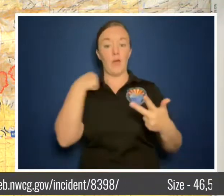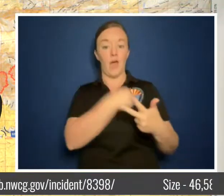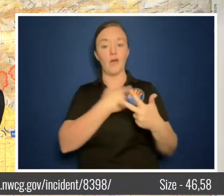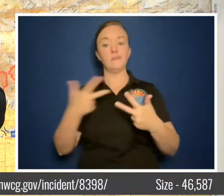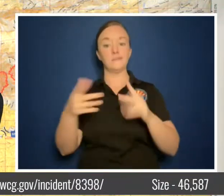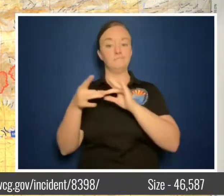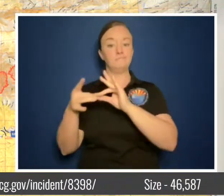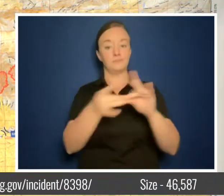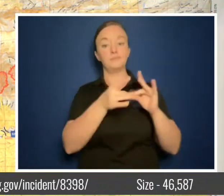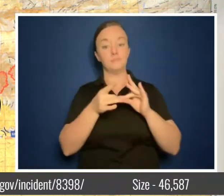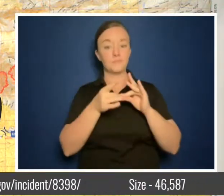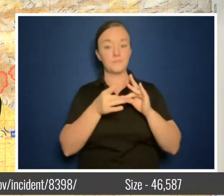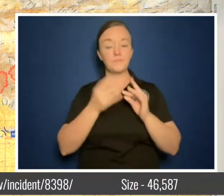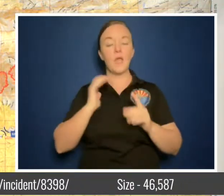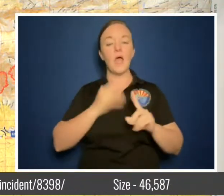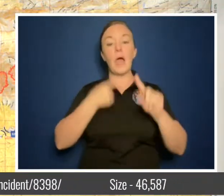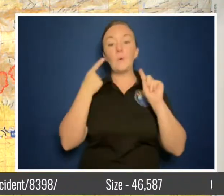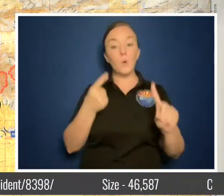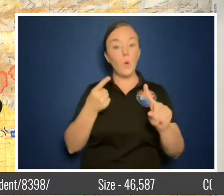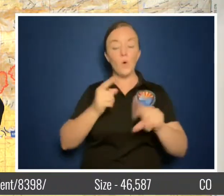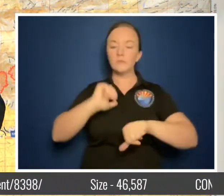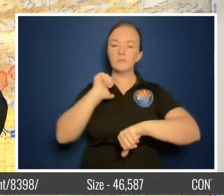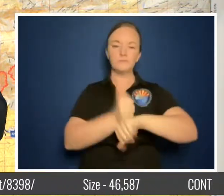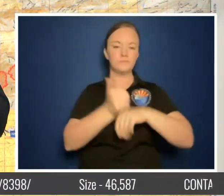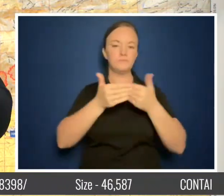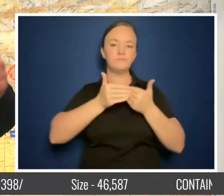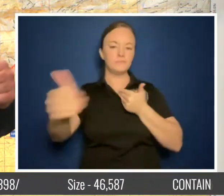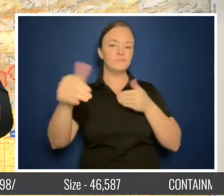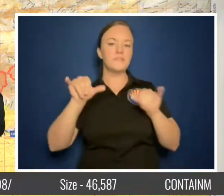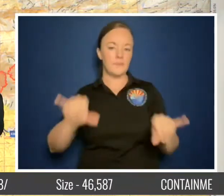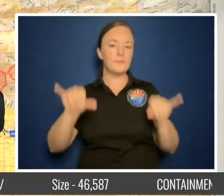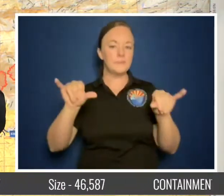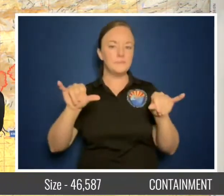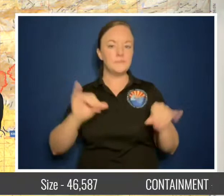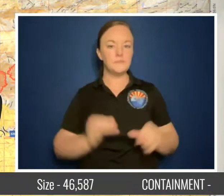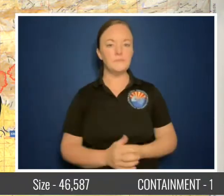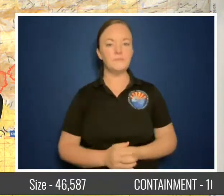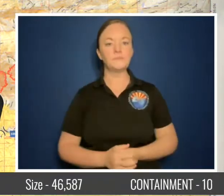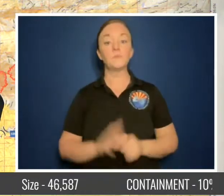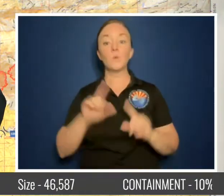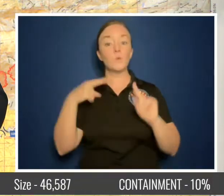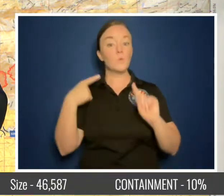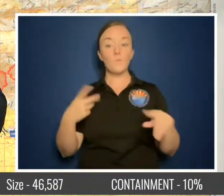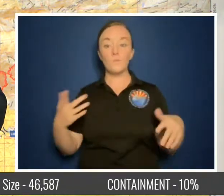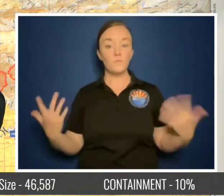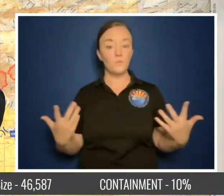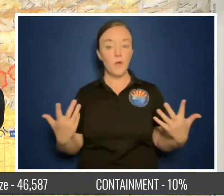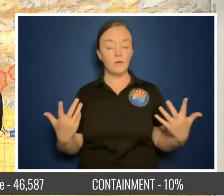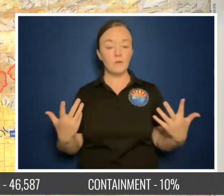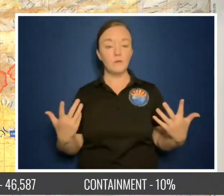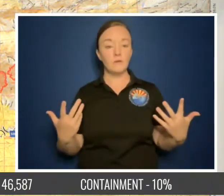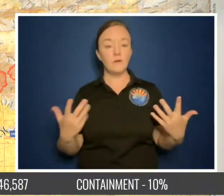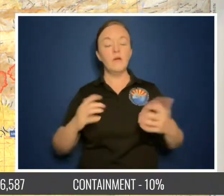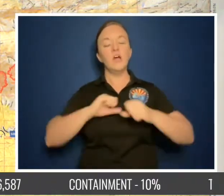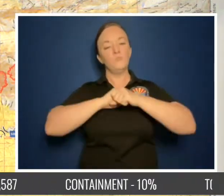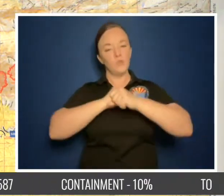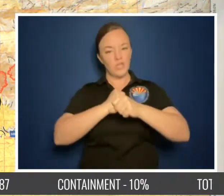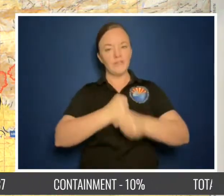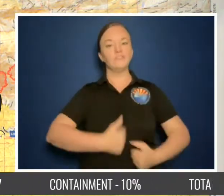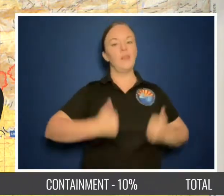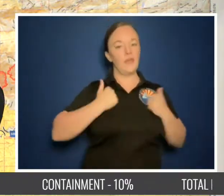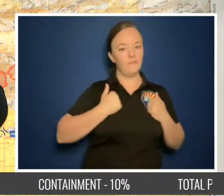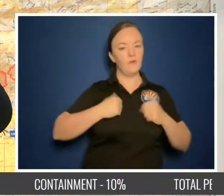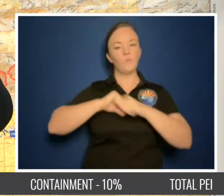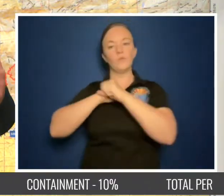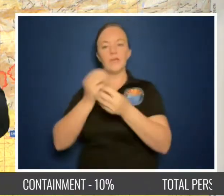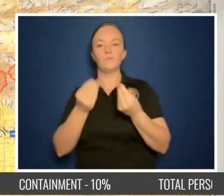were established have not changed to this day. It was and will be and will continue to be the protection of life and property,